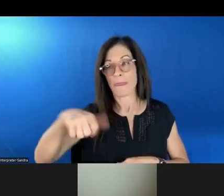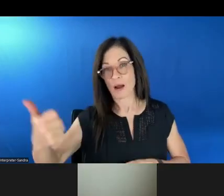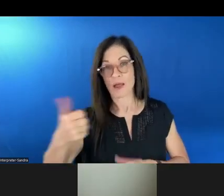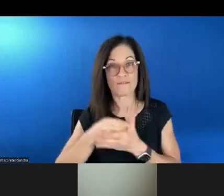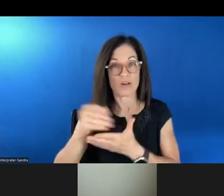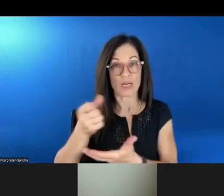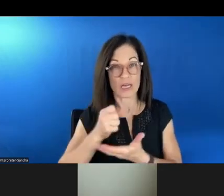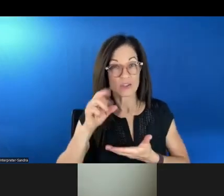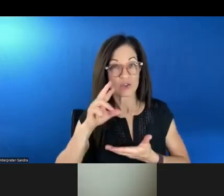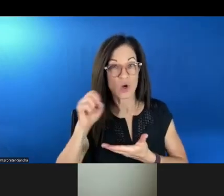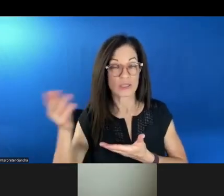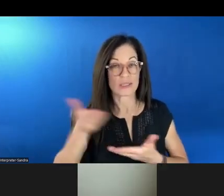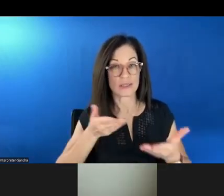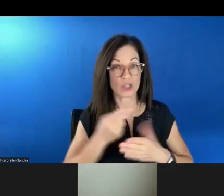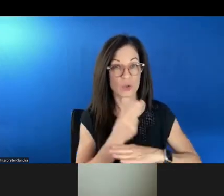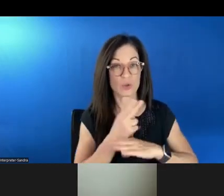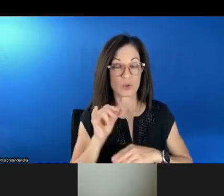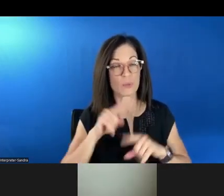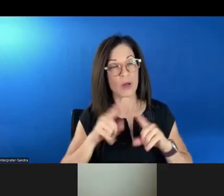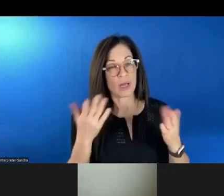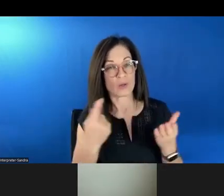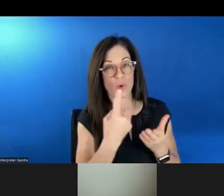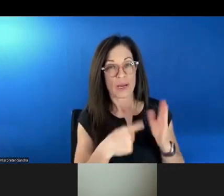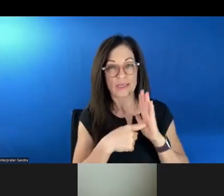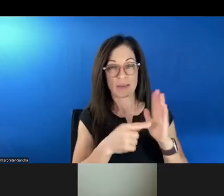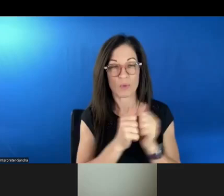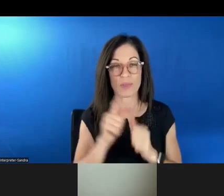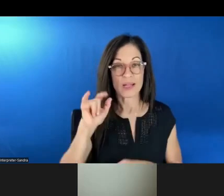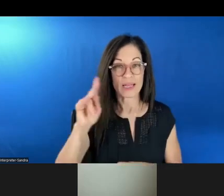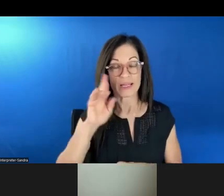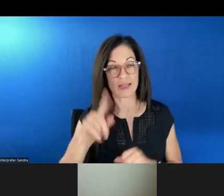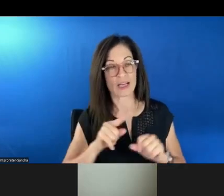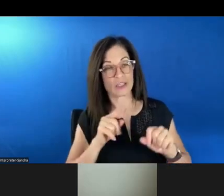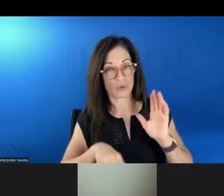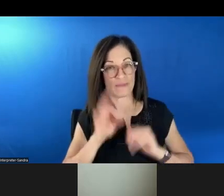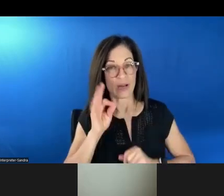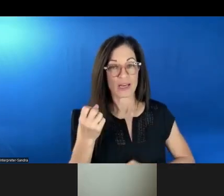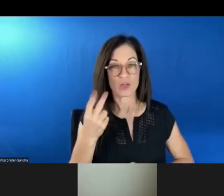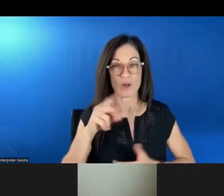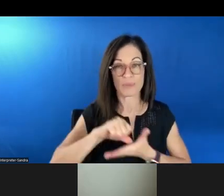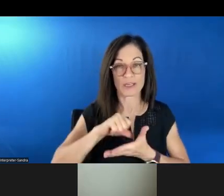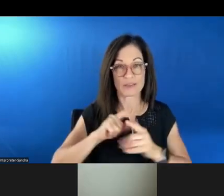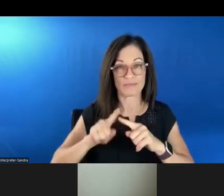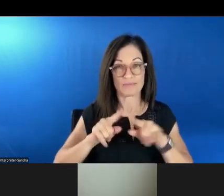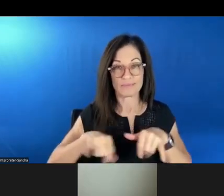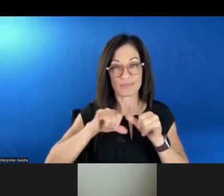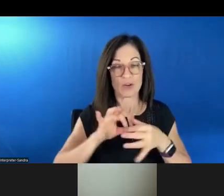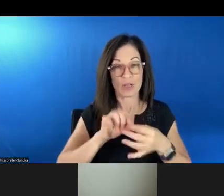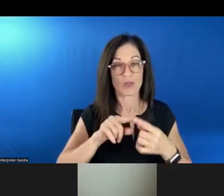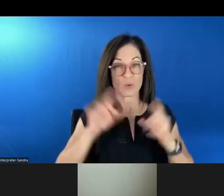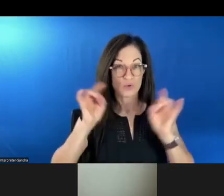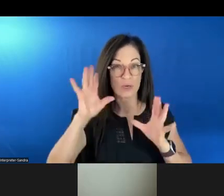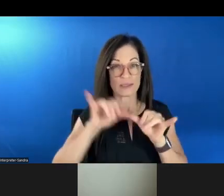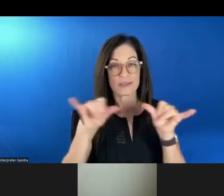brought in. But here's an example with that link that gets you to 12 pages of standards as it relates to a crisis